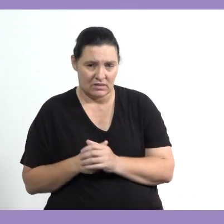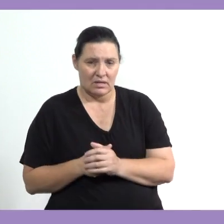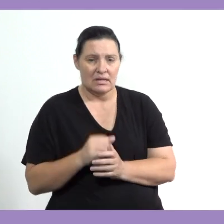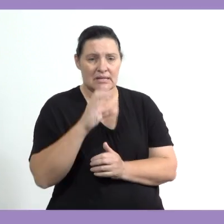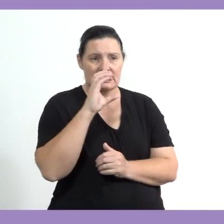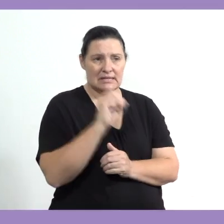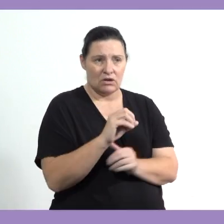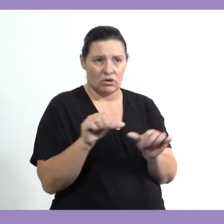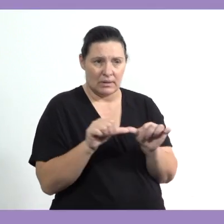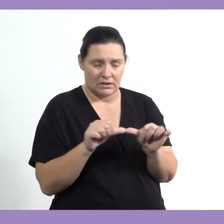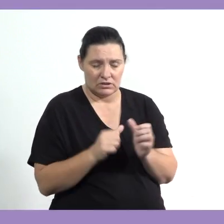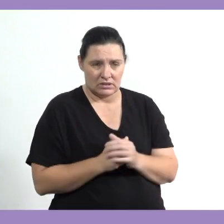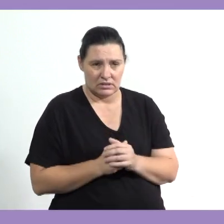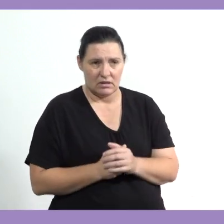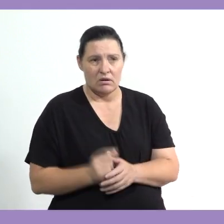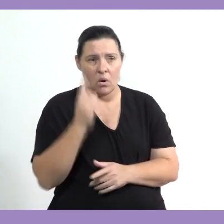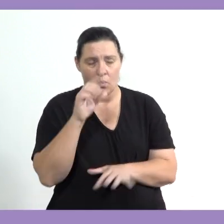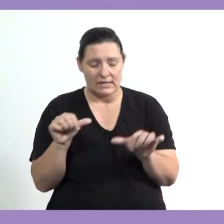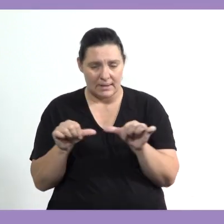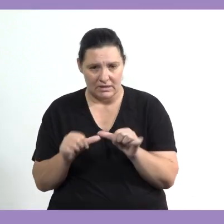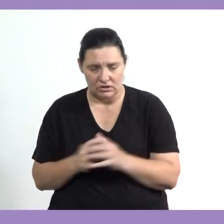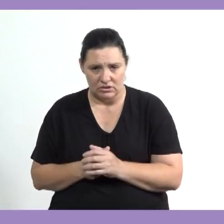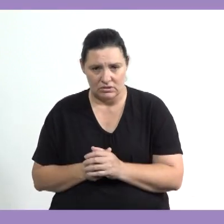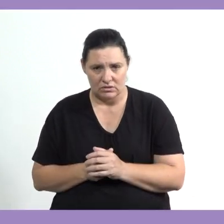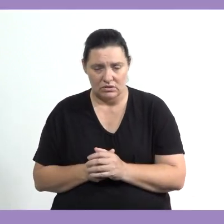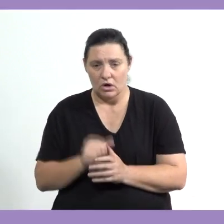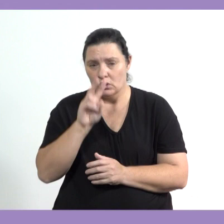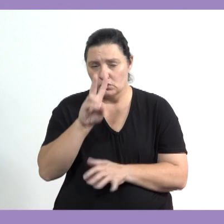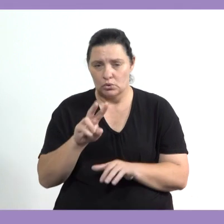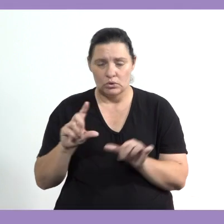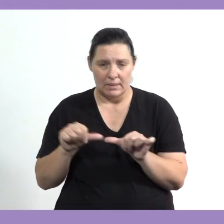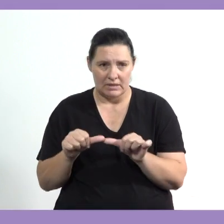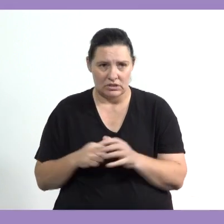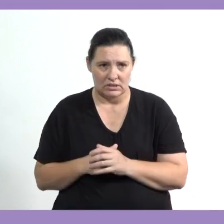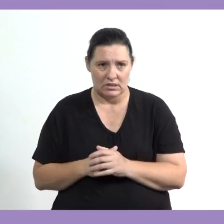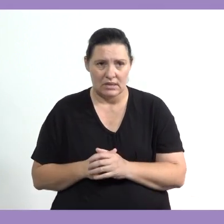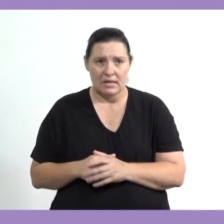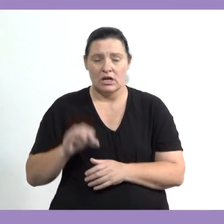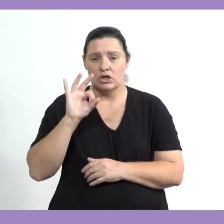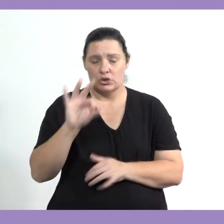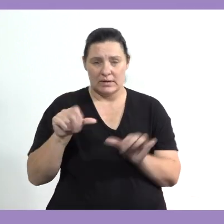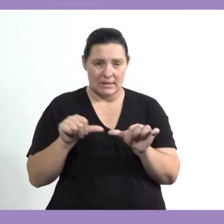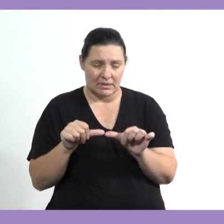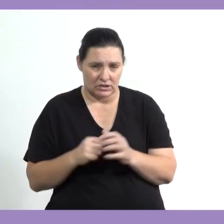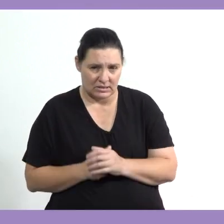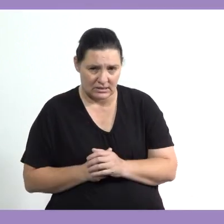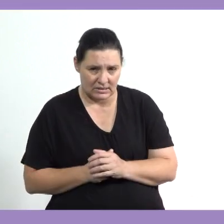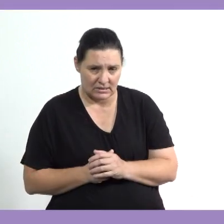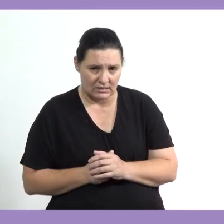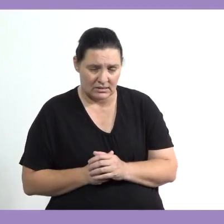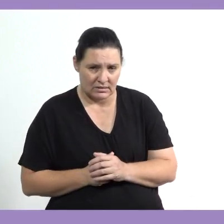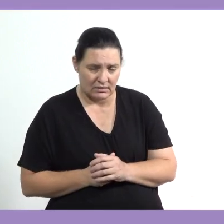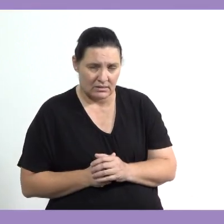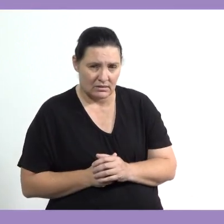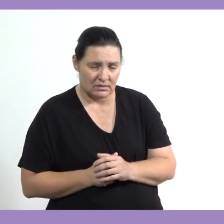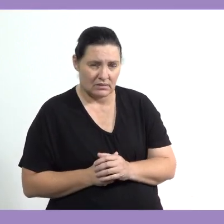So, 0 dimensions, 1 dimension, 2 dimensions, and 3 dimensions. So, we